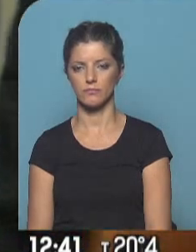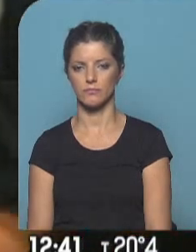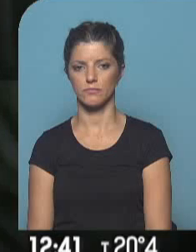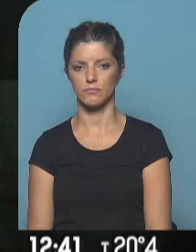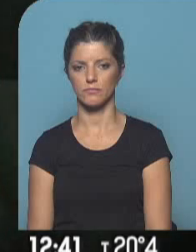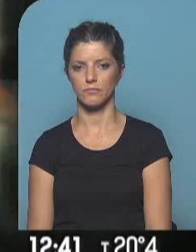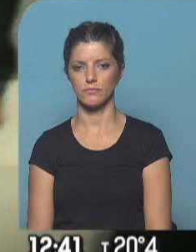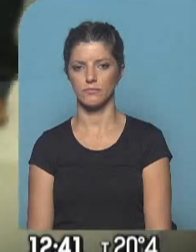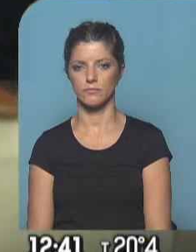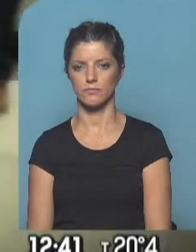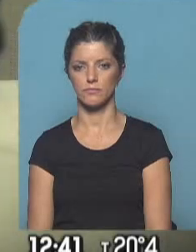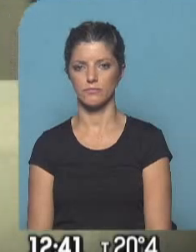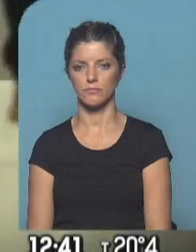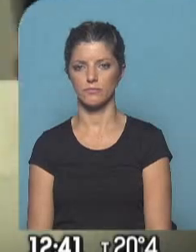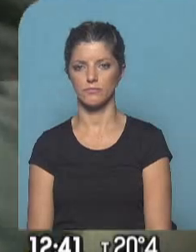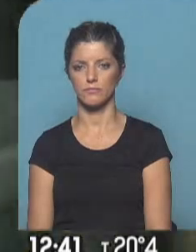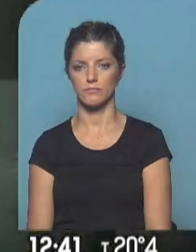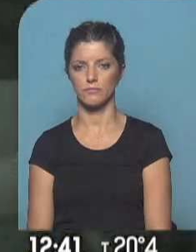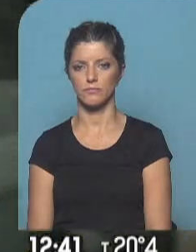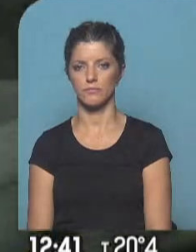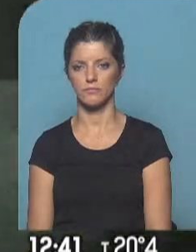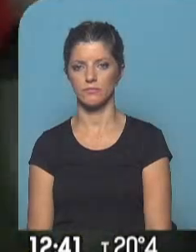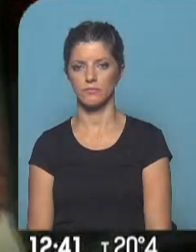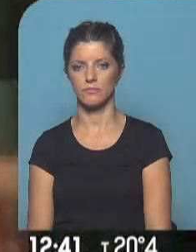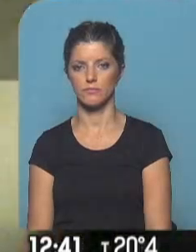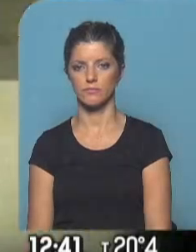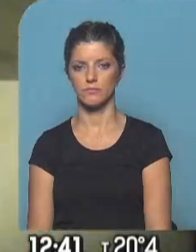Mr. Trump called Kim Jong-un rocket boy. How did he respond? How did he